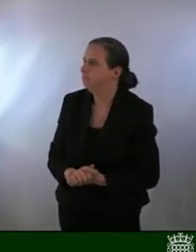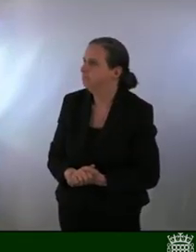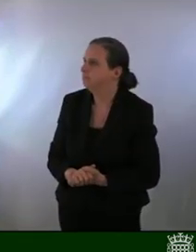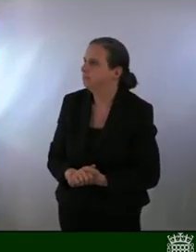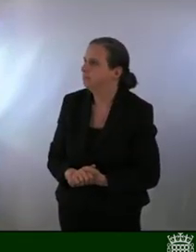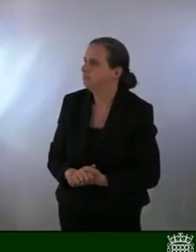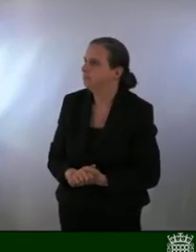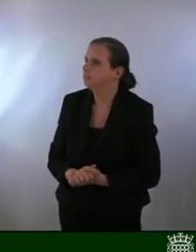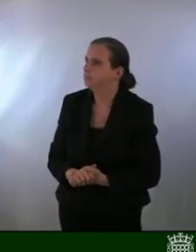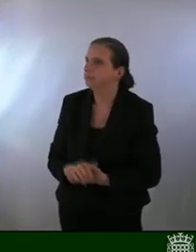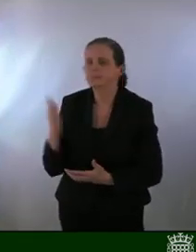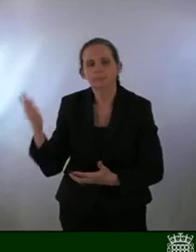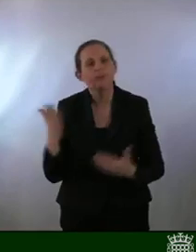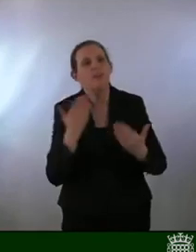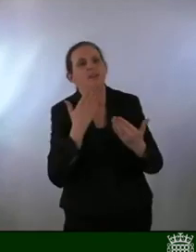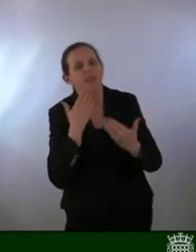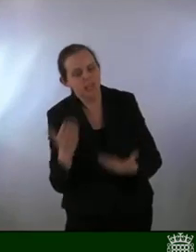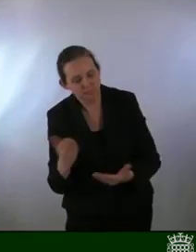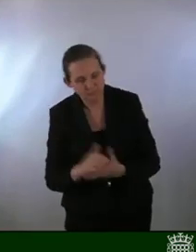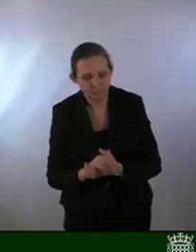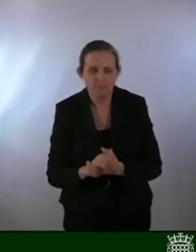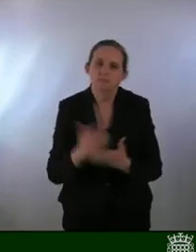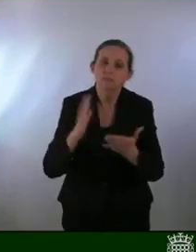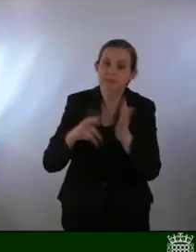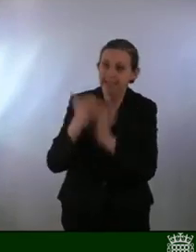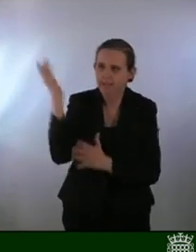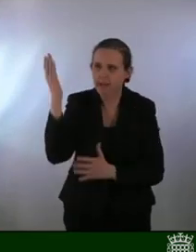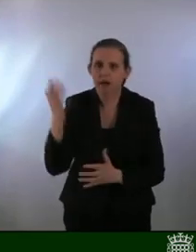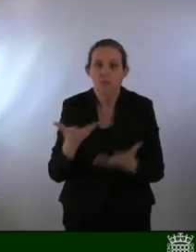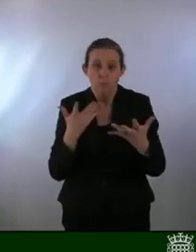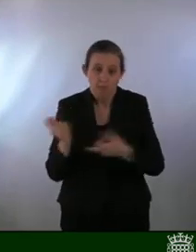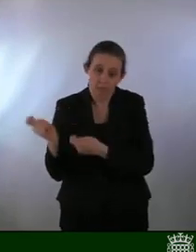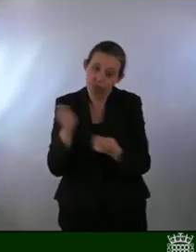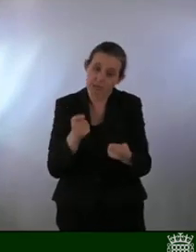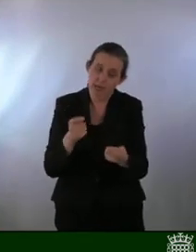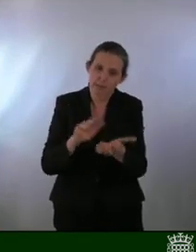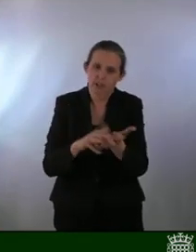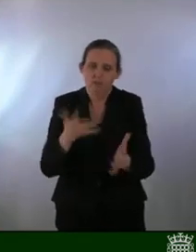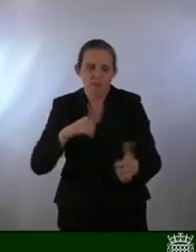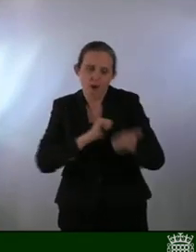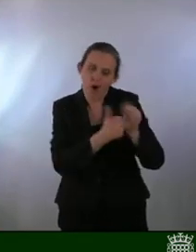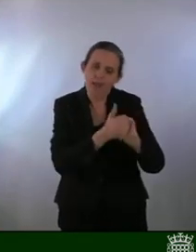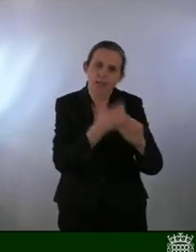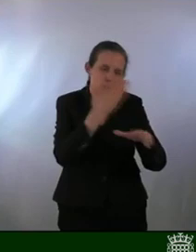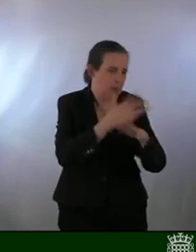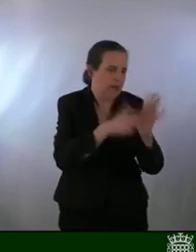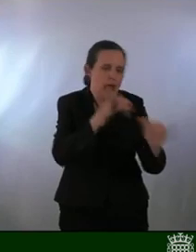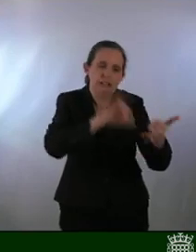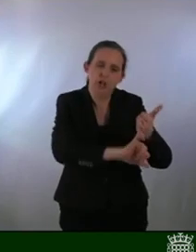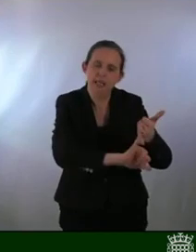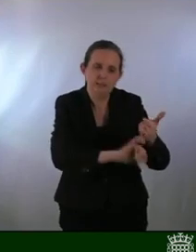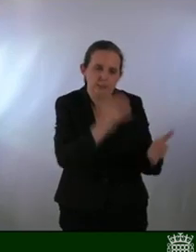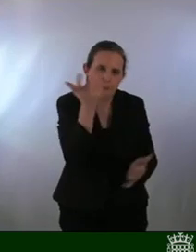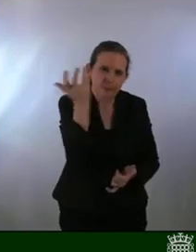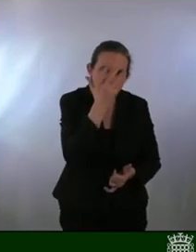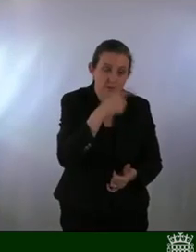Thank you, Mr. Speaker. Today I bring a message from my colleagues who are working so hard on the NHS front line. They say that they don't